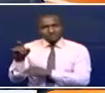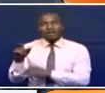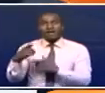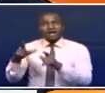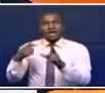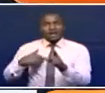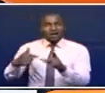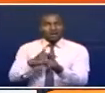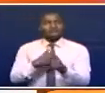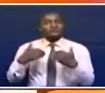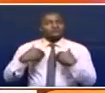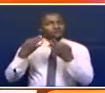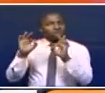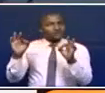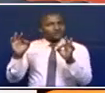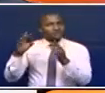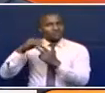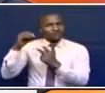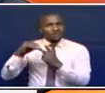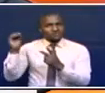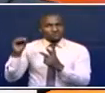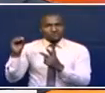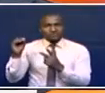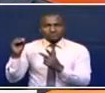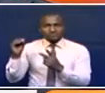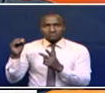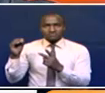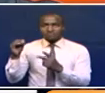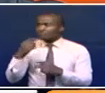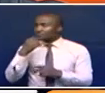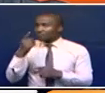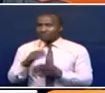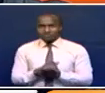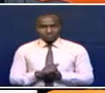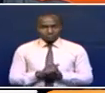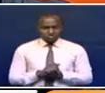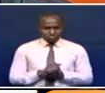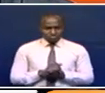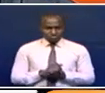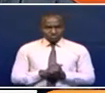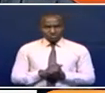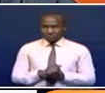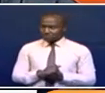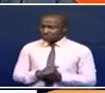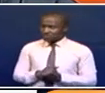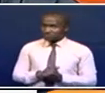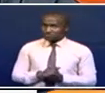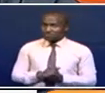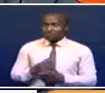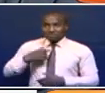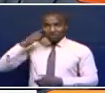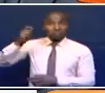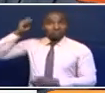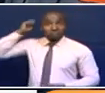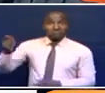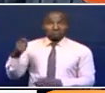us to have free and fair nomination. Mzee Moi turned, I was sitting next to him. I thought he was going to hit me with the rungu.